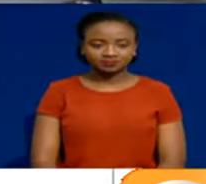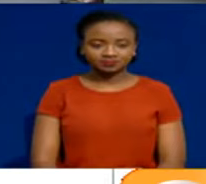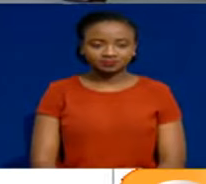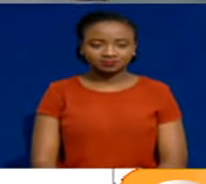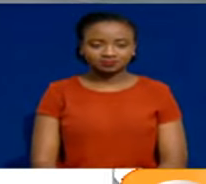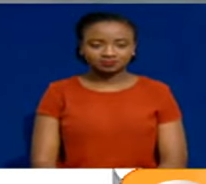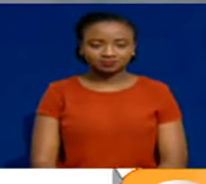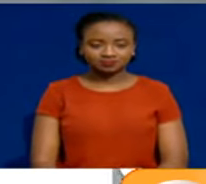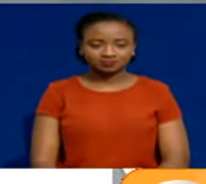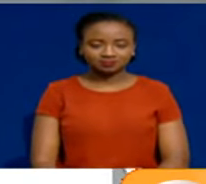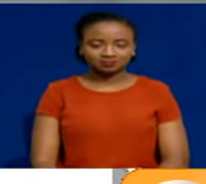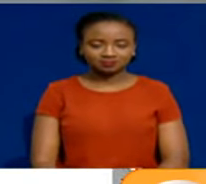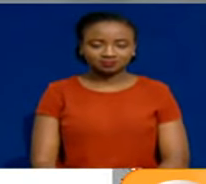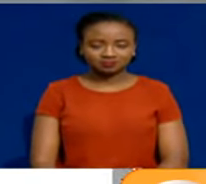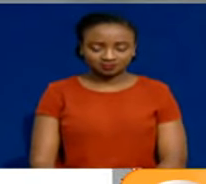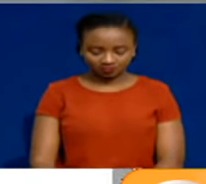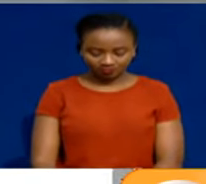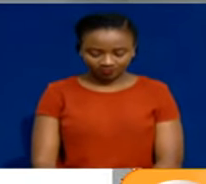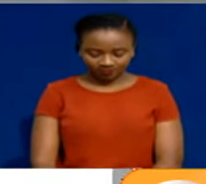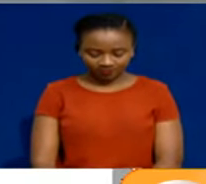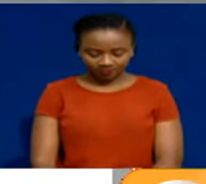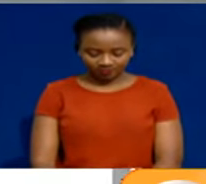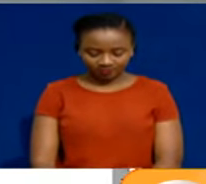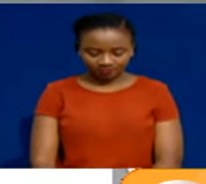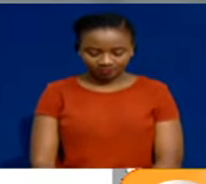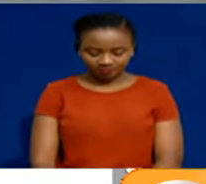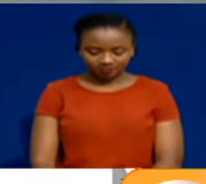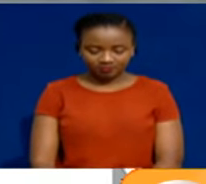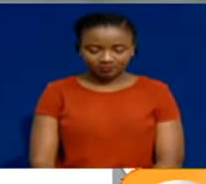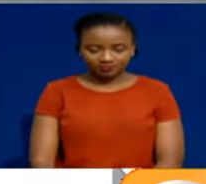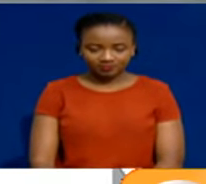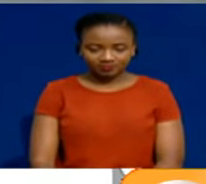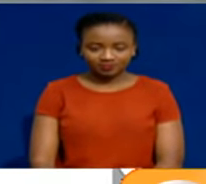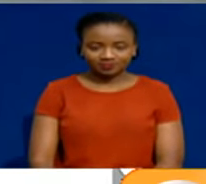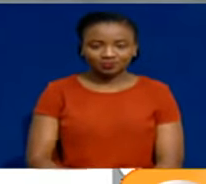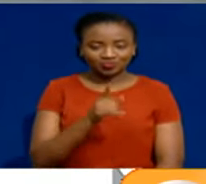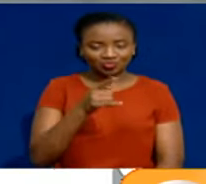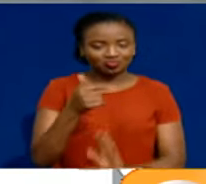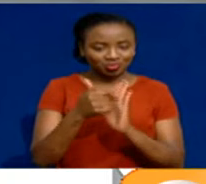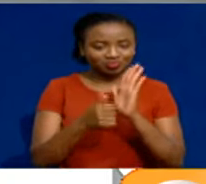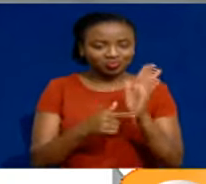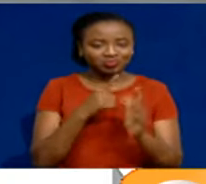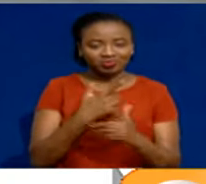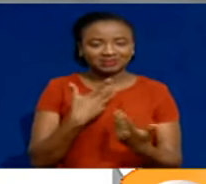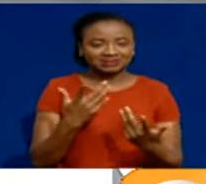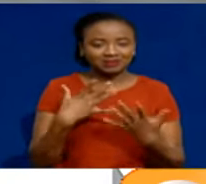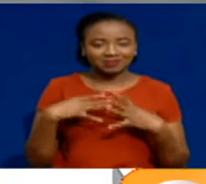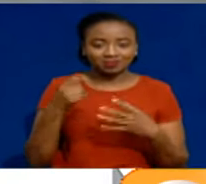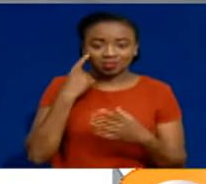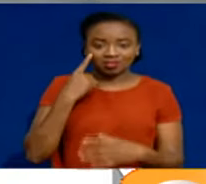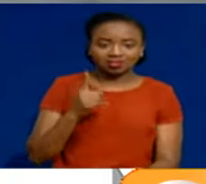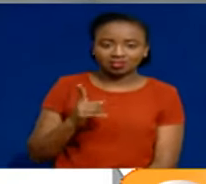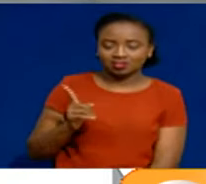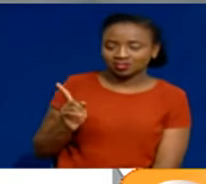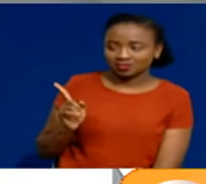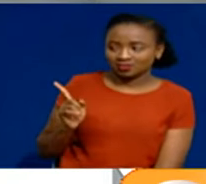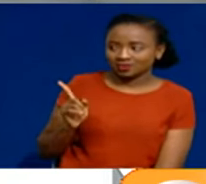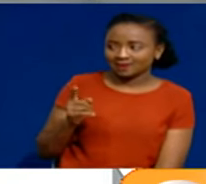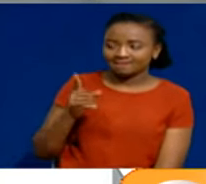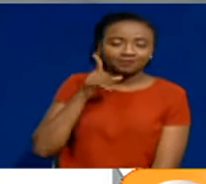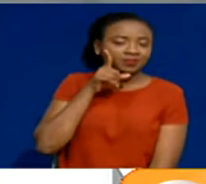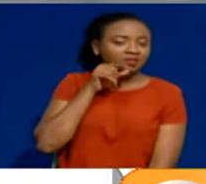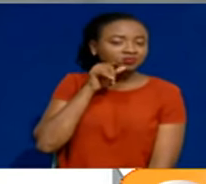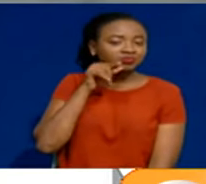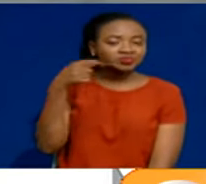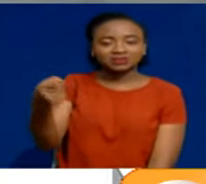created a storm of controversy here, but, you know, you call it like it is. You call it like it is. Do we have any? Here we go.